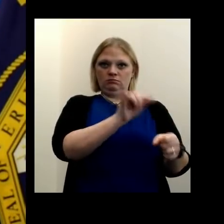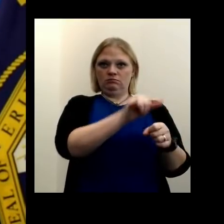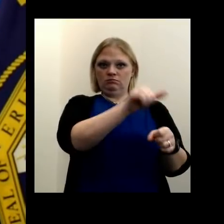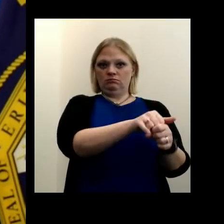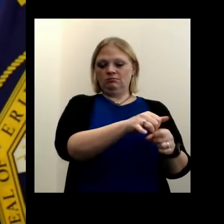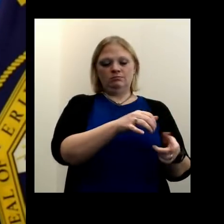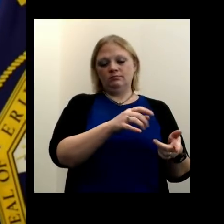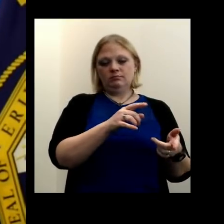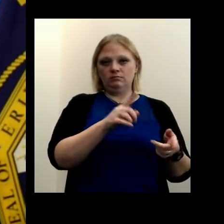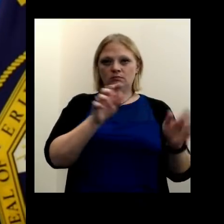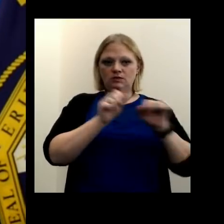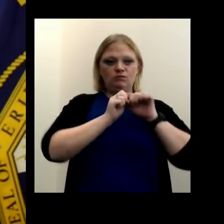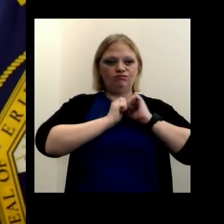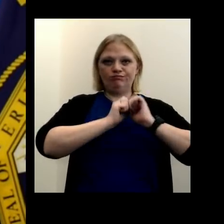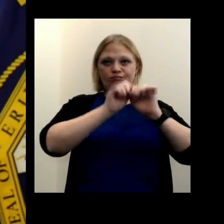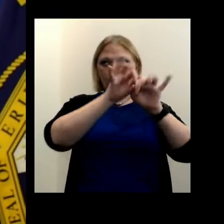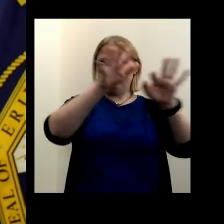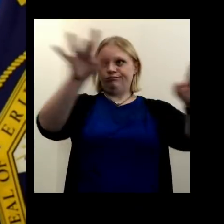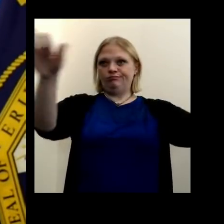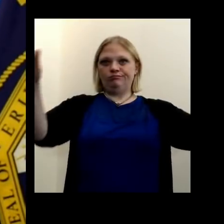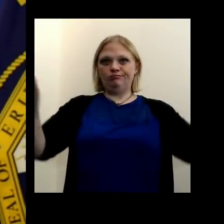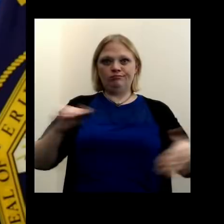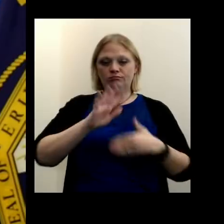truthfully they are spread out across the whole